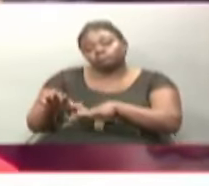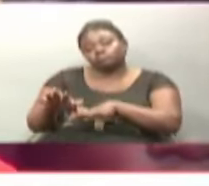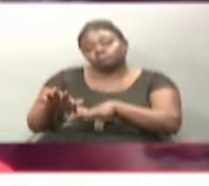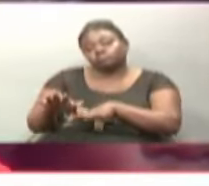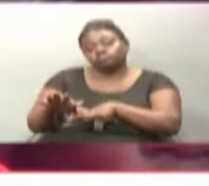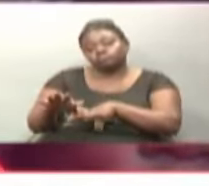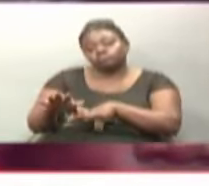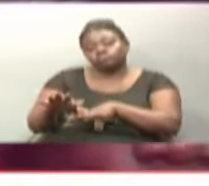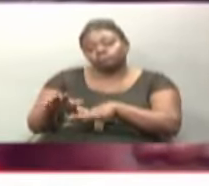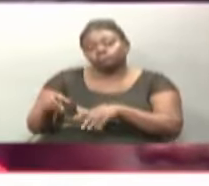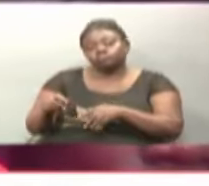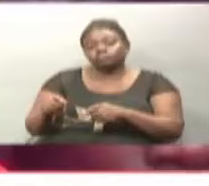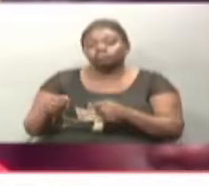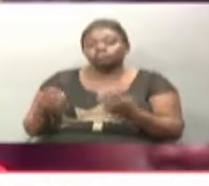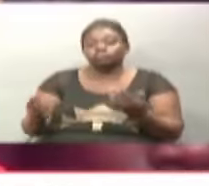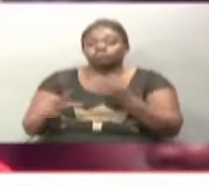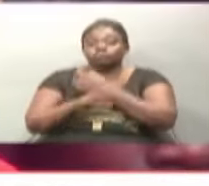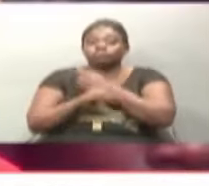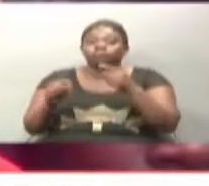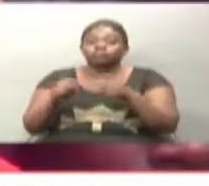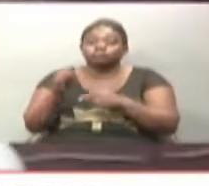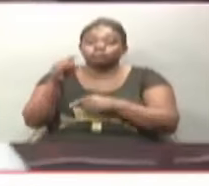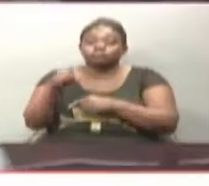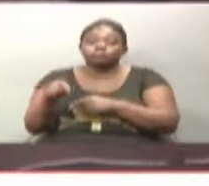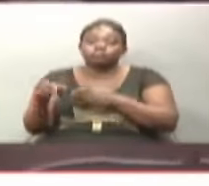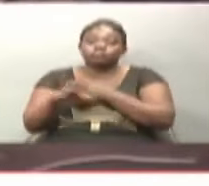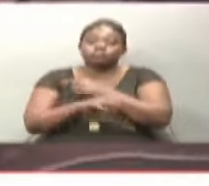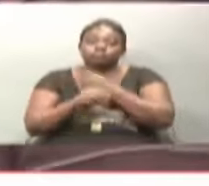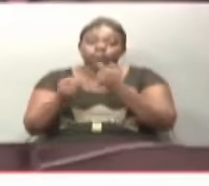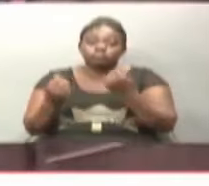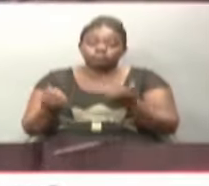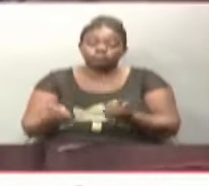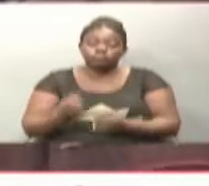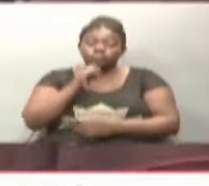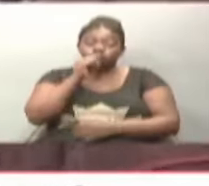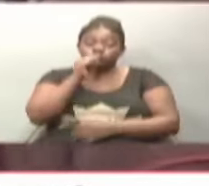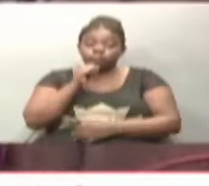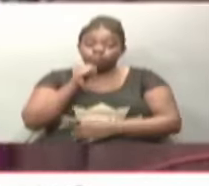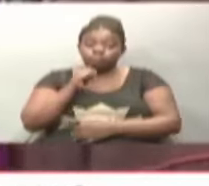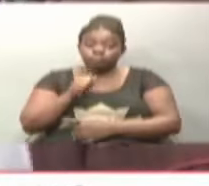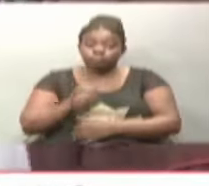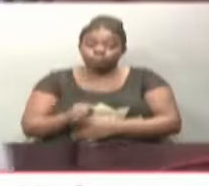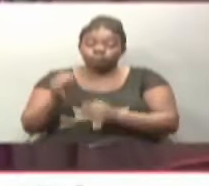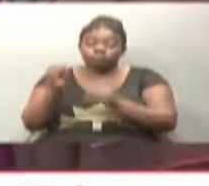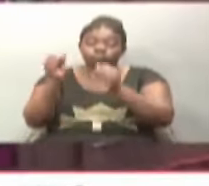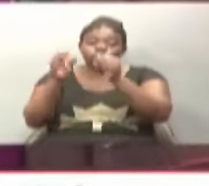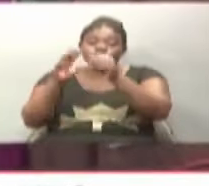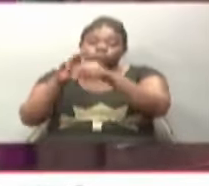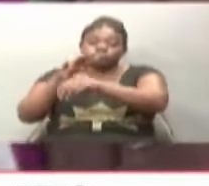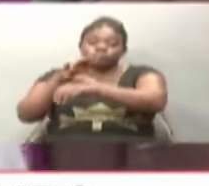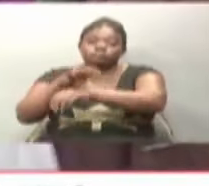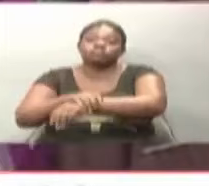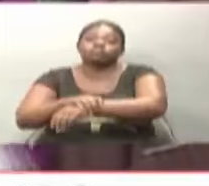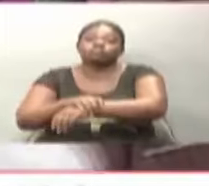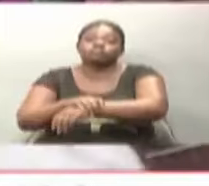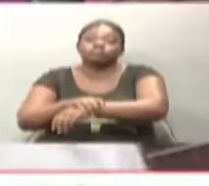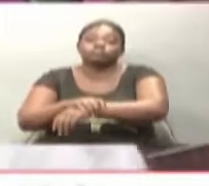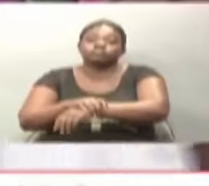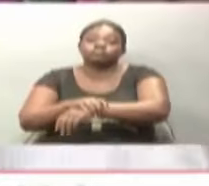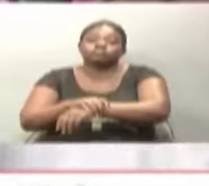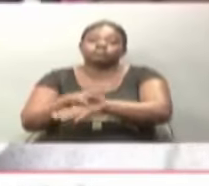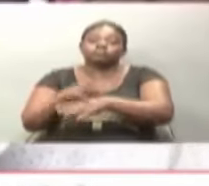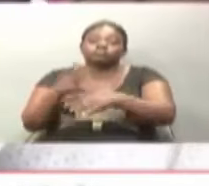abagamba muri babbi ne bali bagamba muri babbi muri babbi muri babbi ati Muzeeyi gwe kumukwata koko